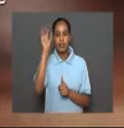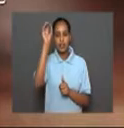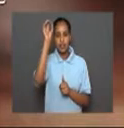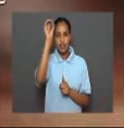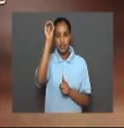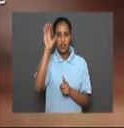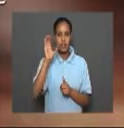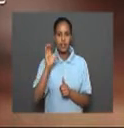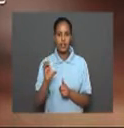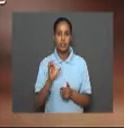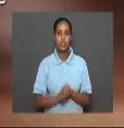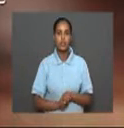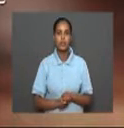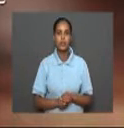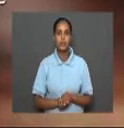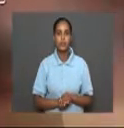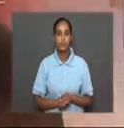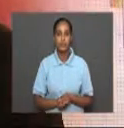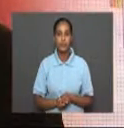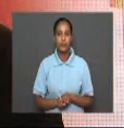327 degrees Celsius.